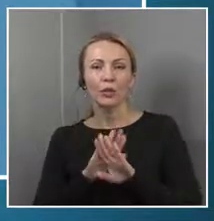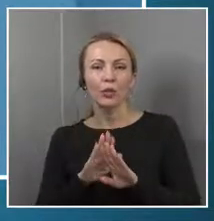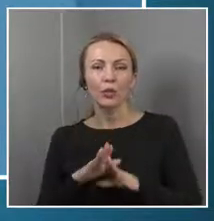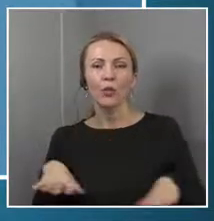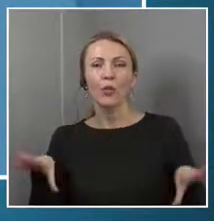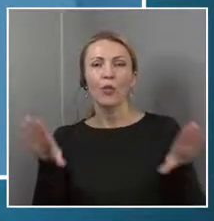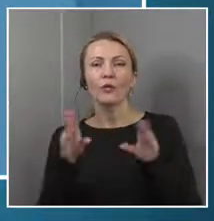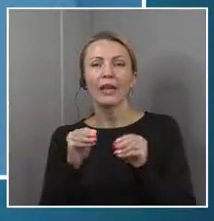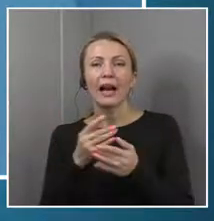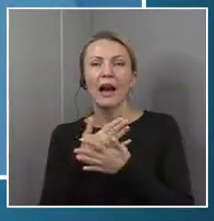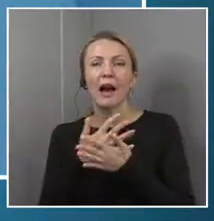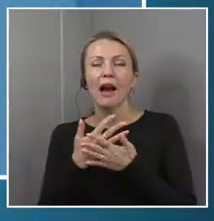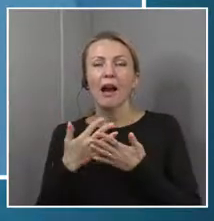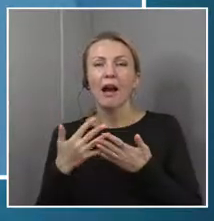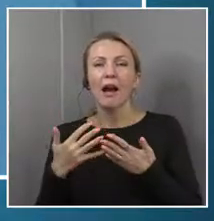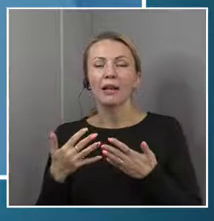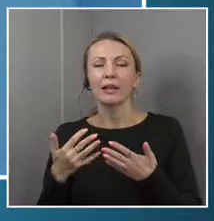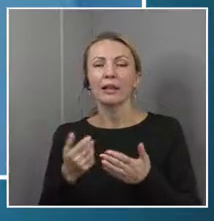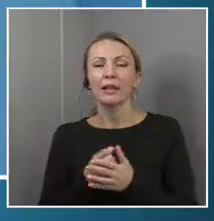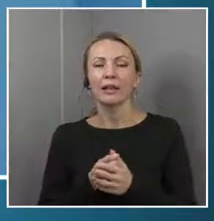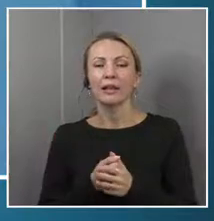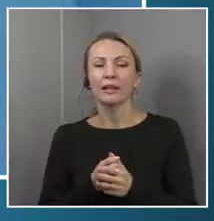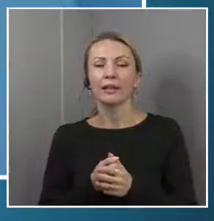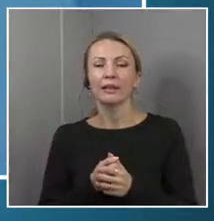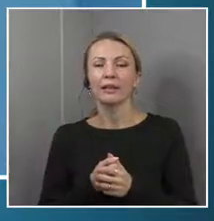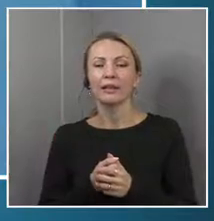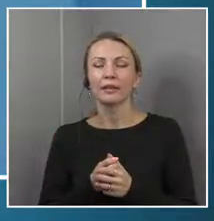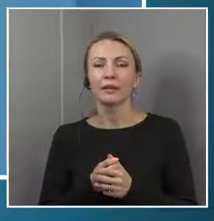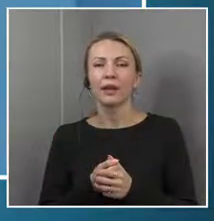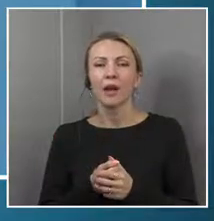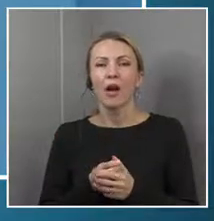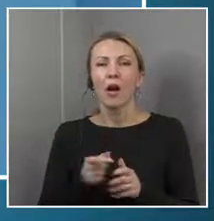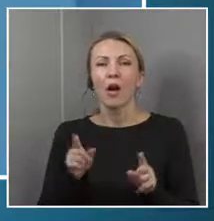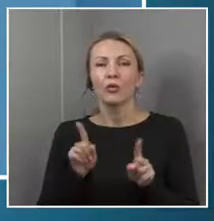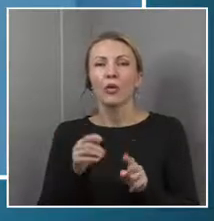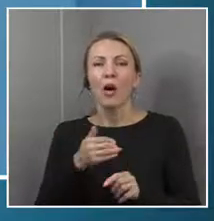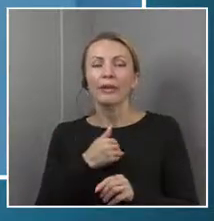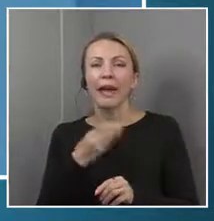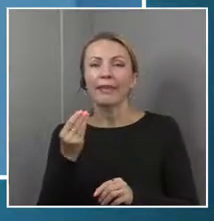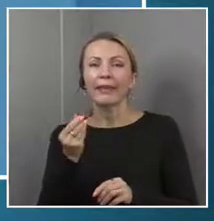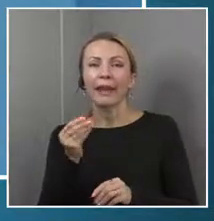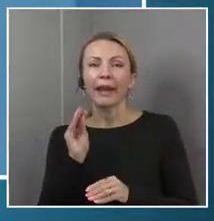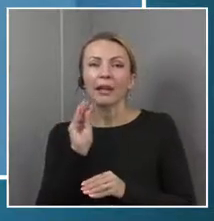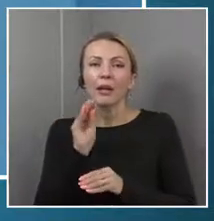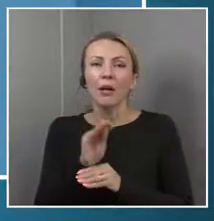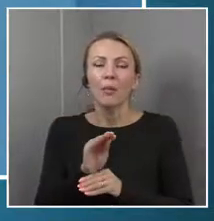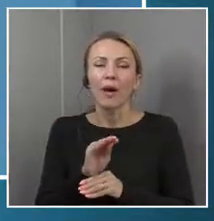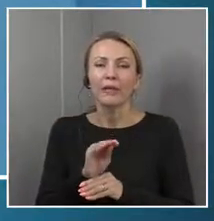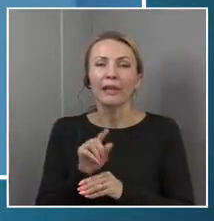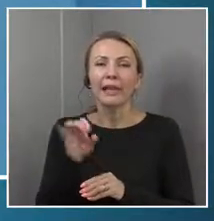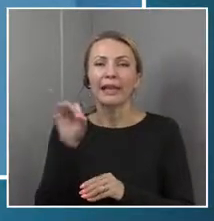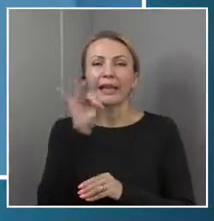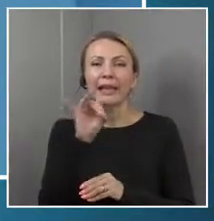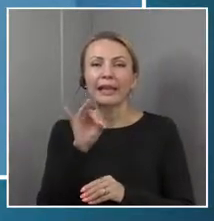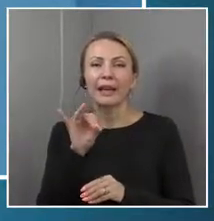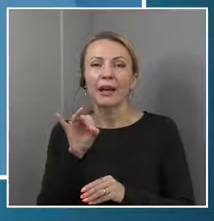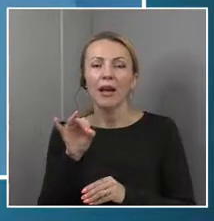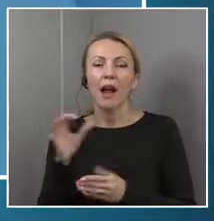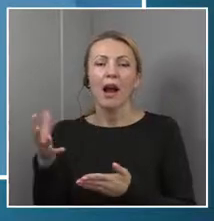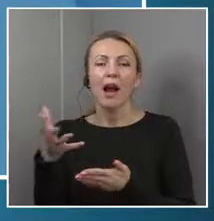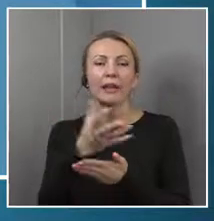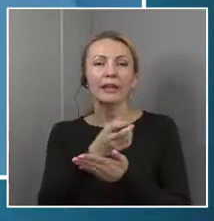and professional interests, these wealthy people invest into different things.